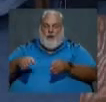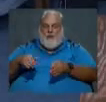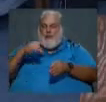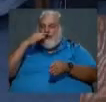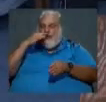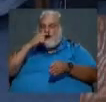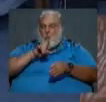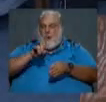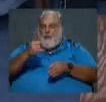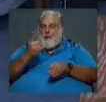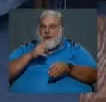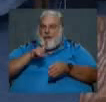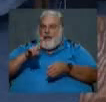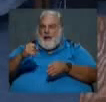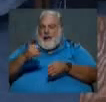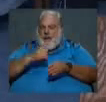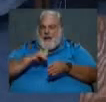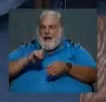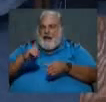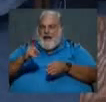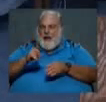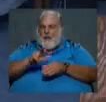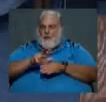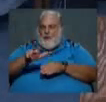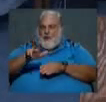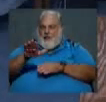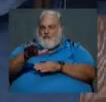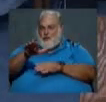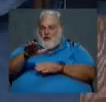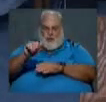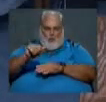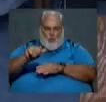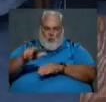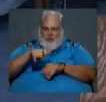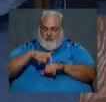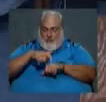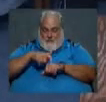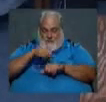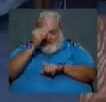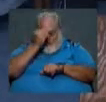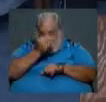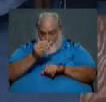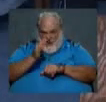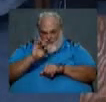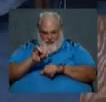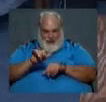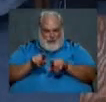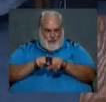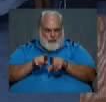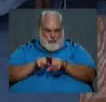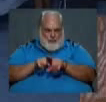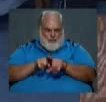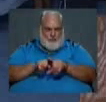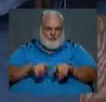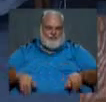that street at 3 o'clock in the afternoon. So I want you to be aware of that too.